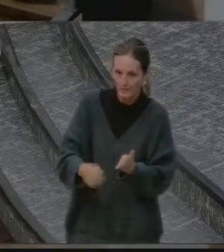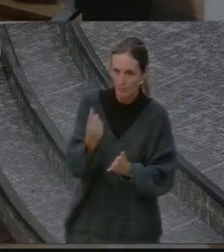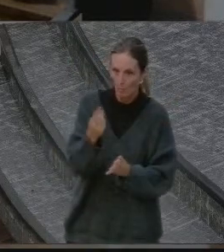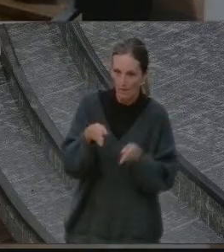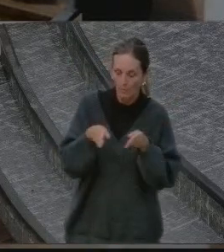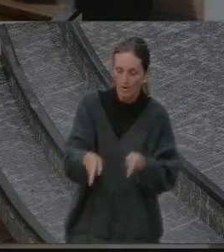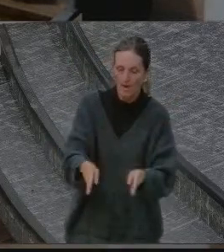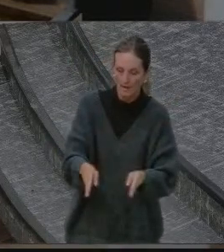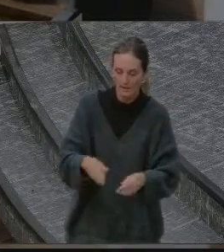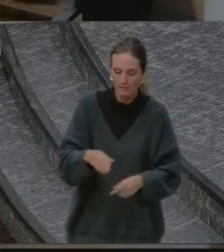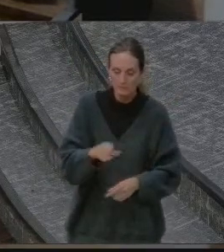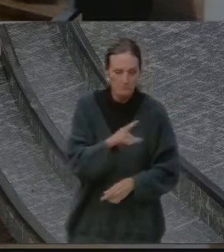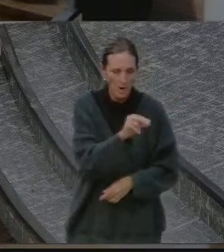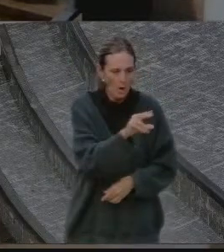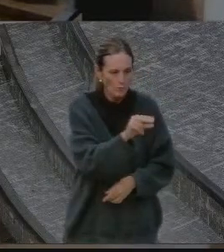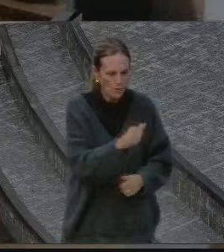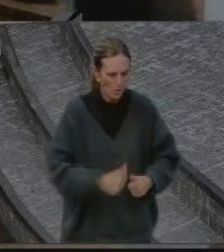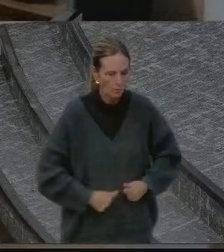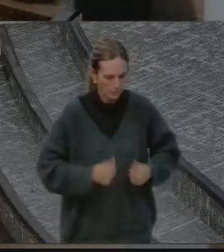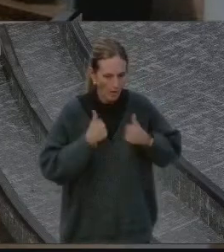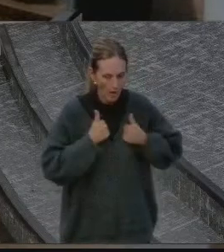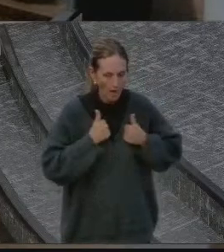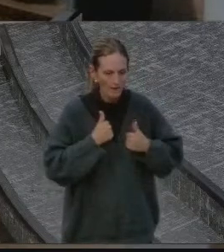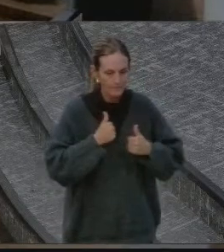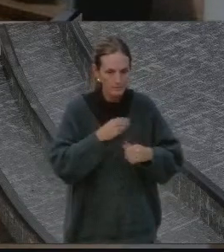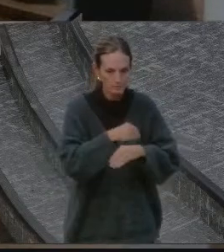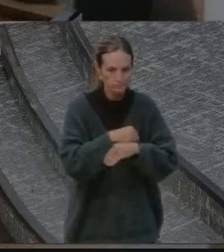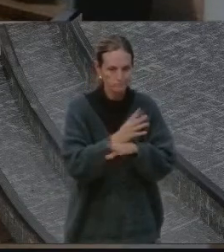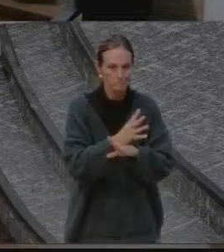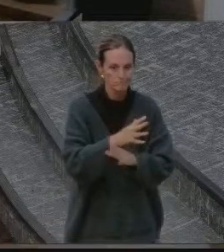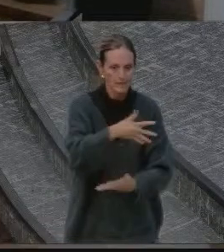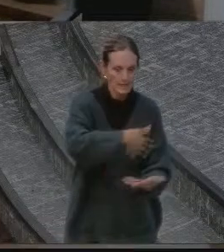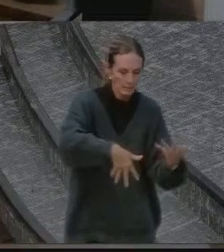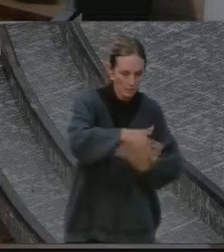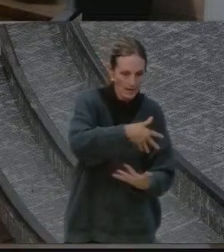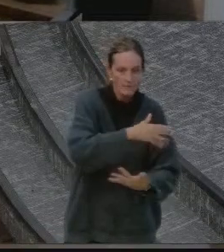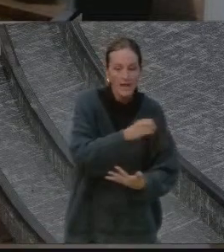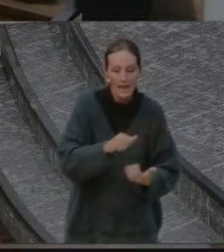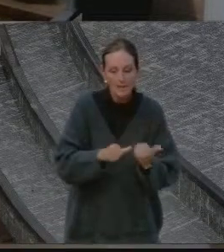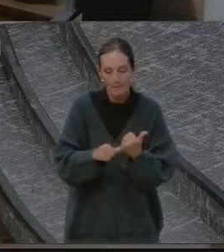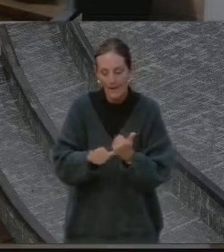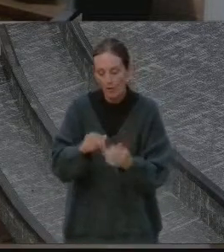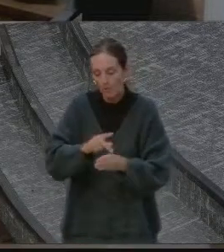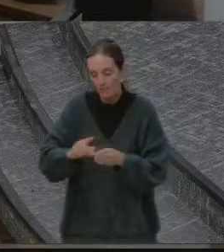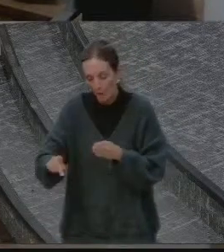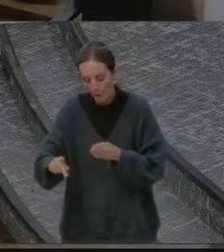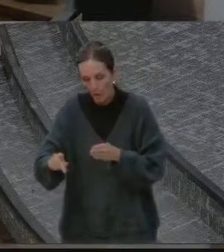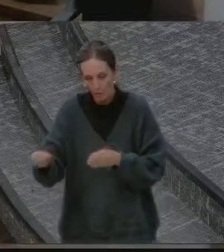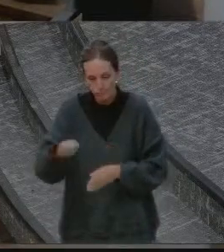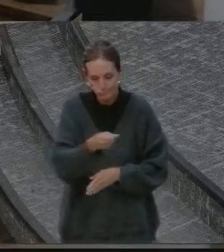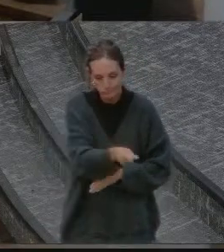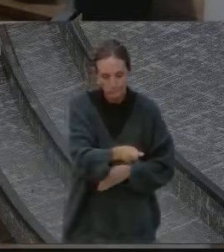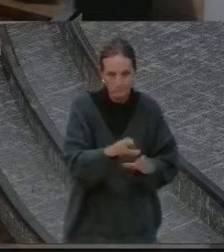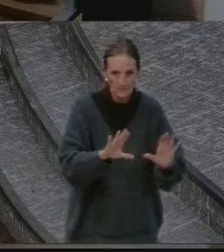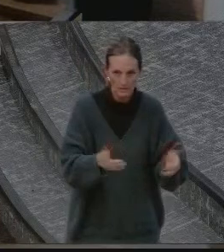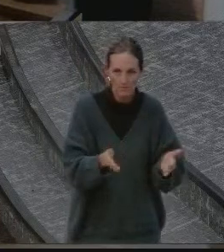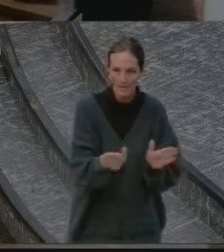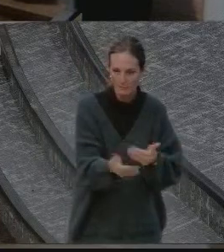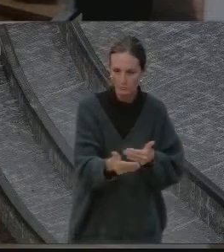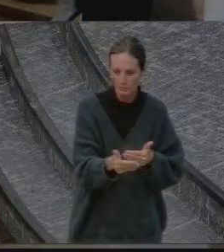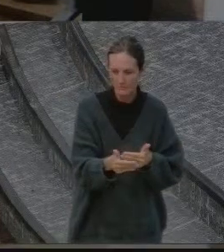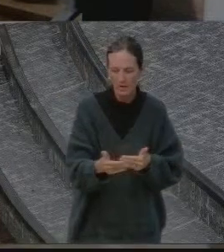is interactive, and there's also a paraprofessional assigned to the classroom, just as we've done in the past, to